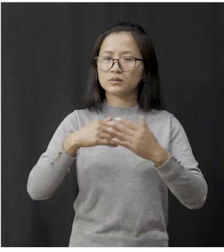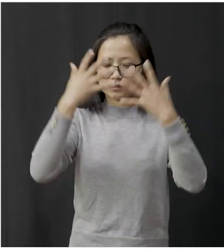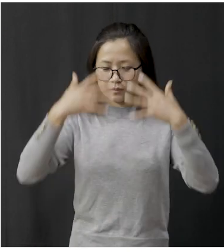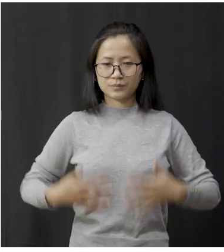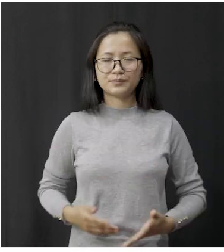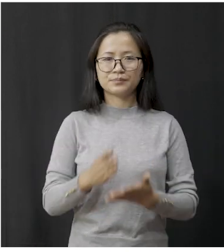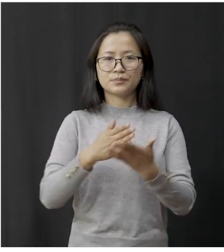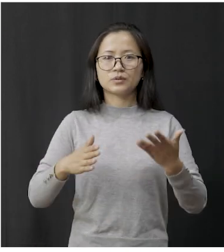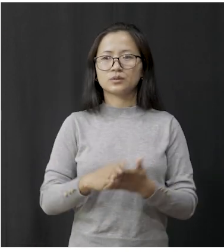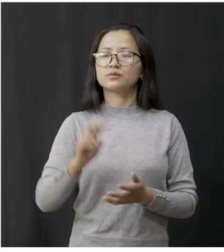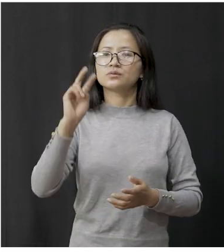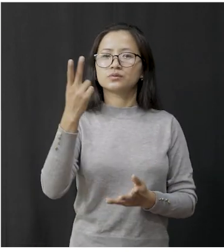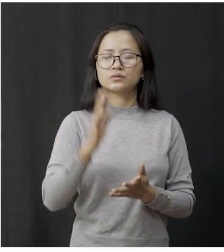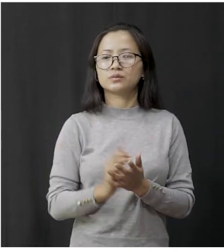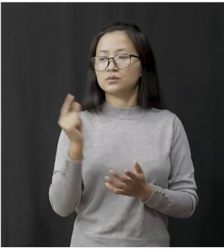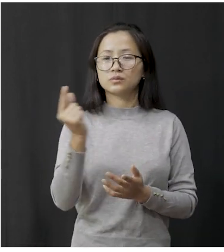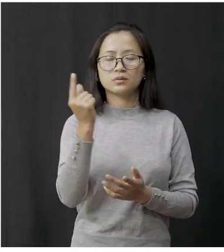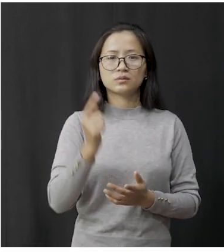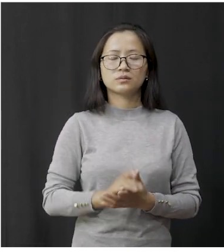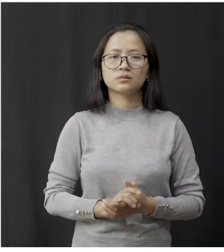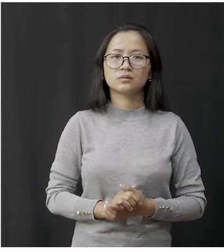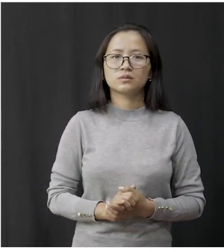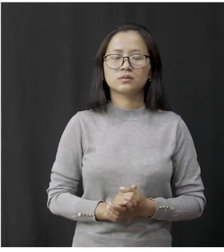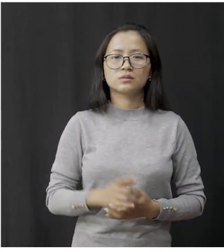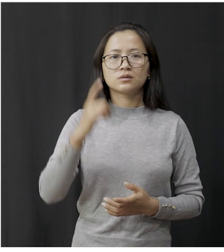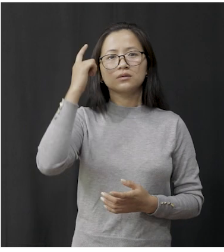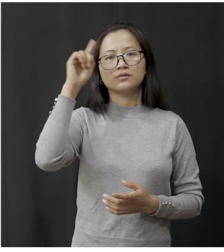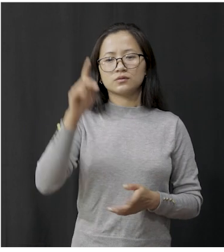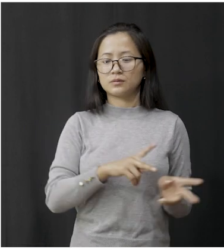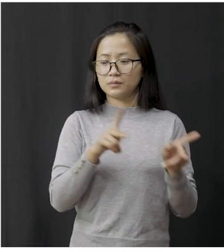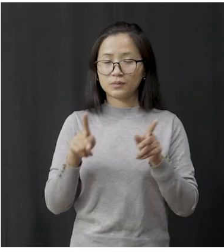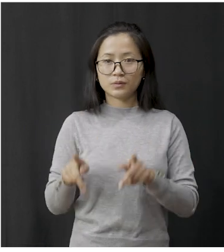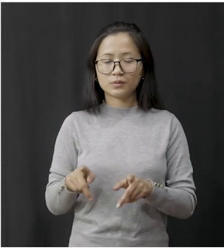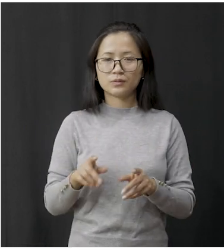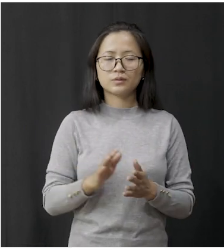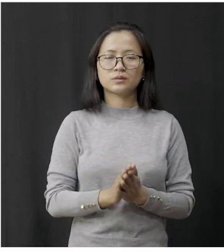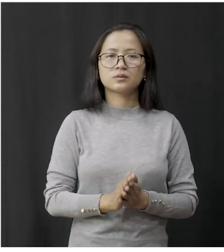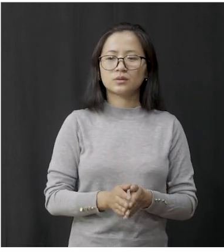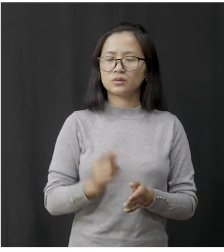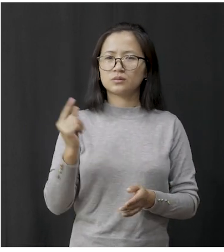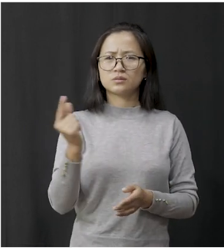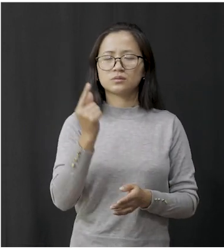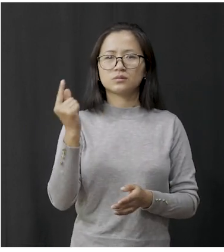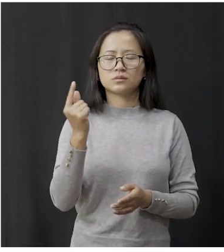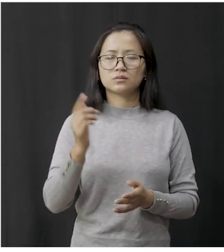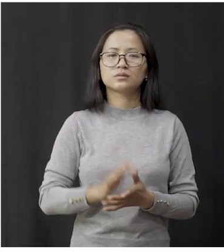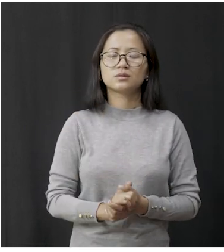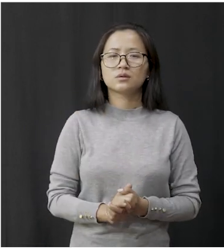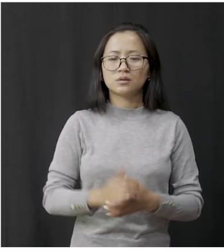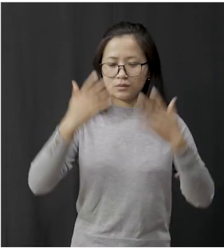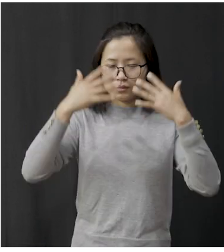they have to function, right? So, for the proper and well functioning of our